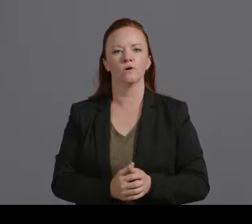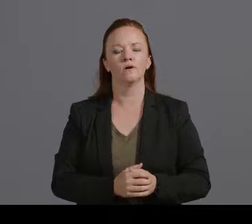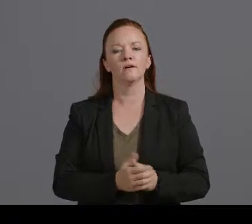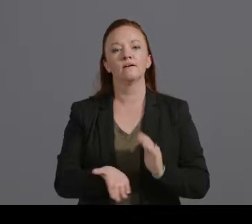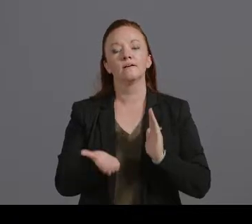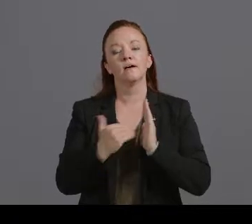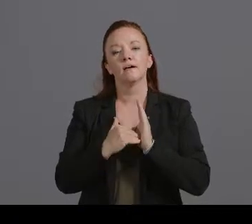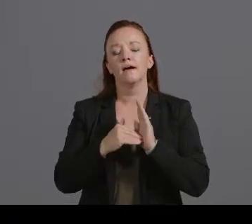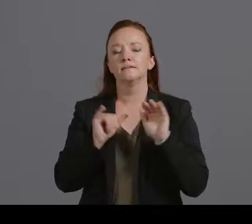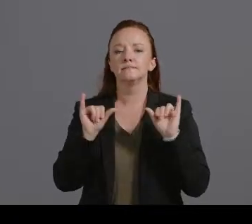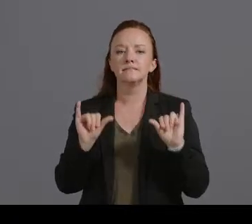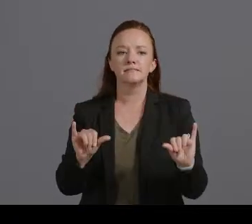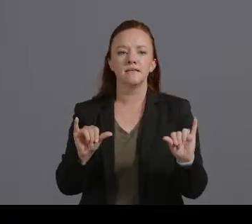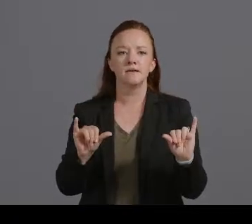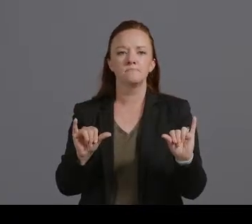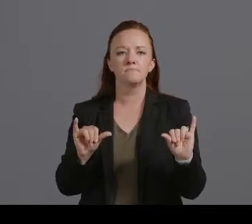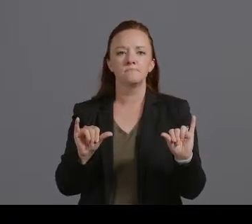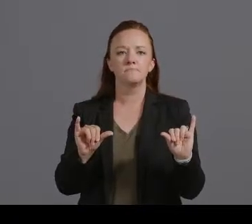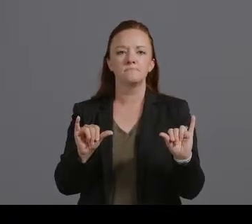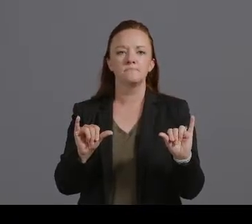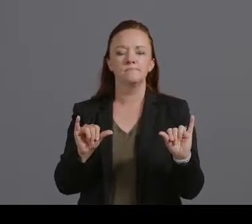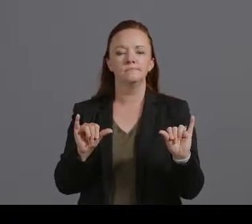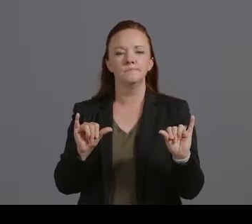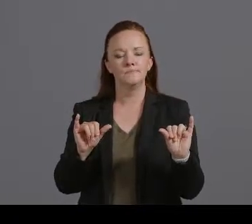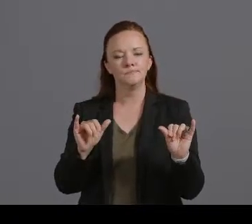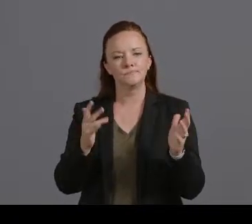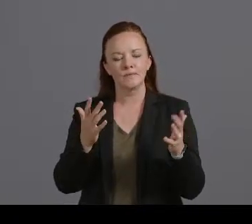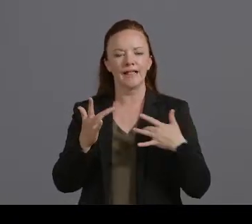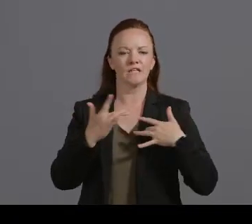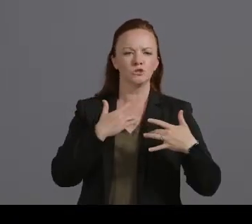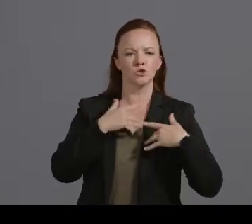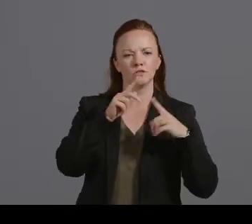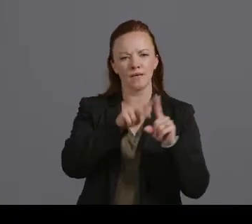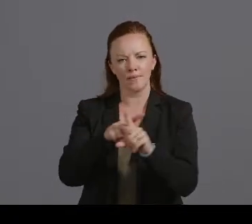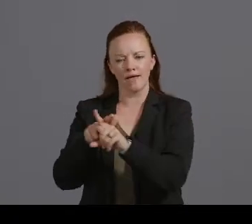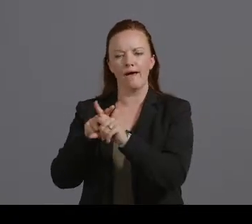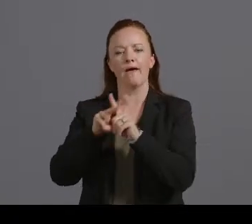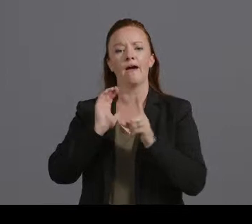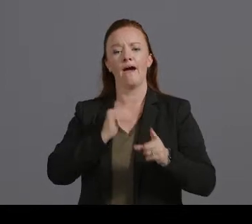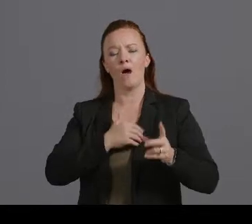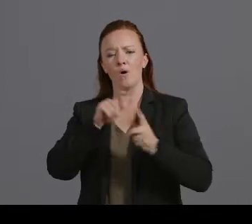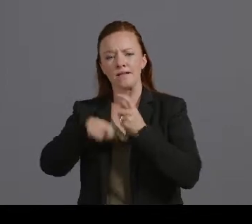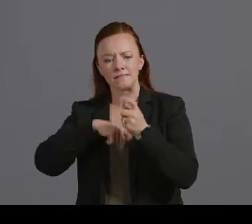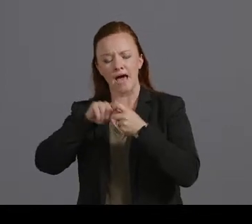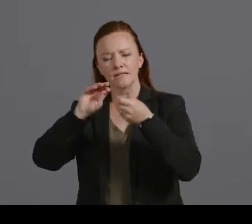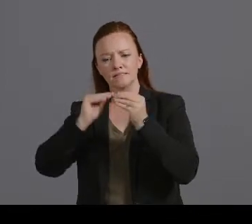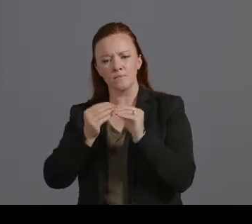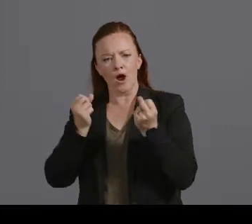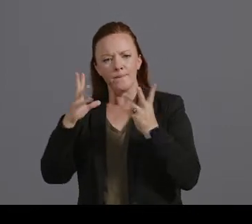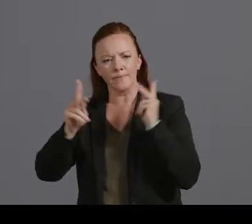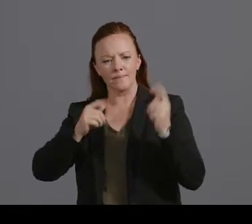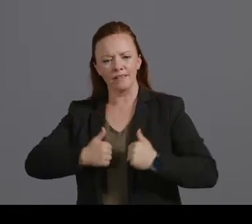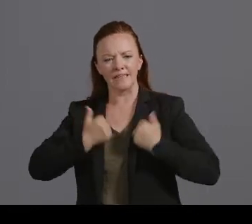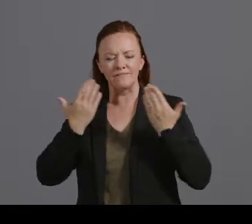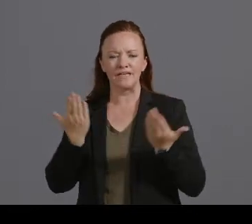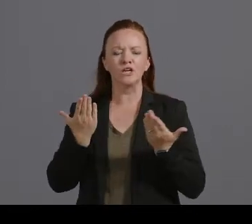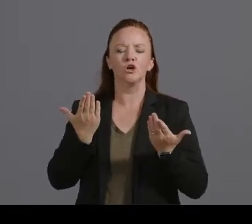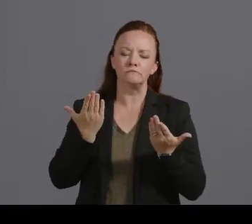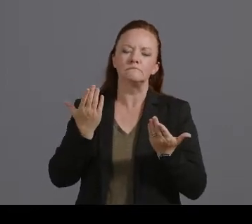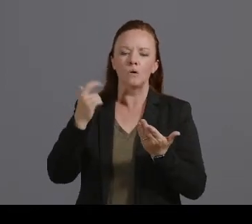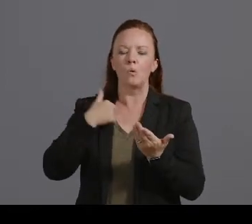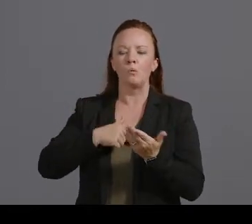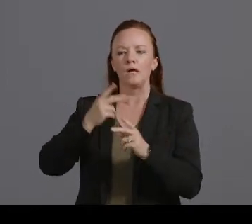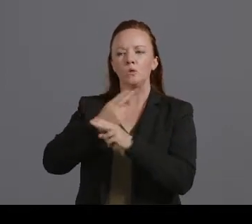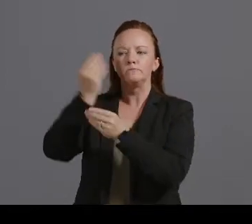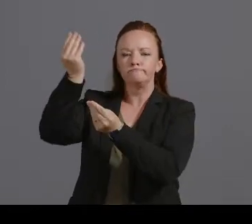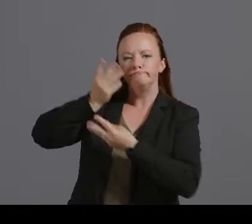estimate issues apply here as well. We are using population estimates to determine the percent of the population that